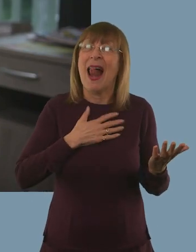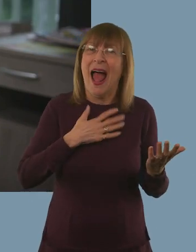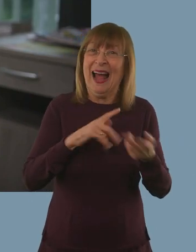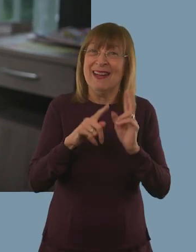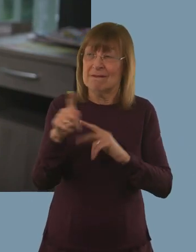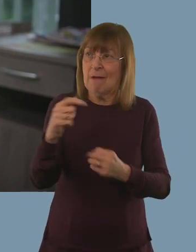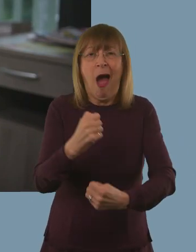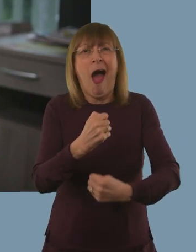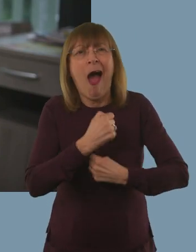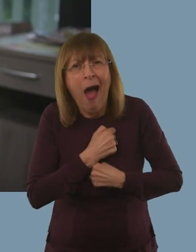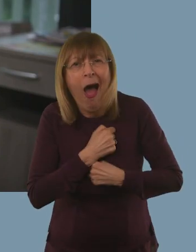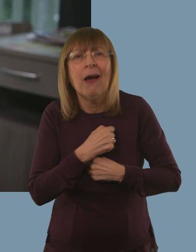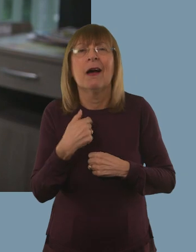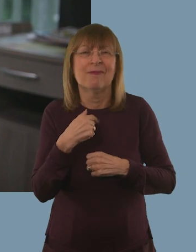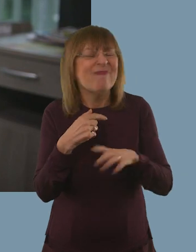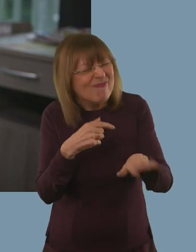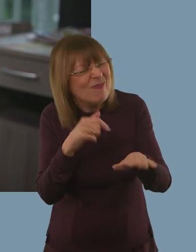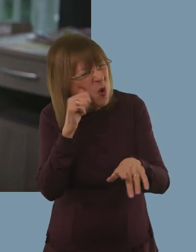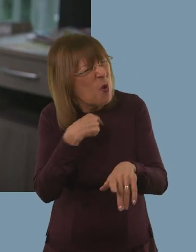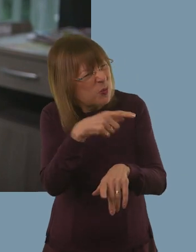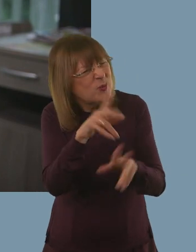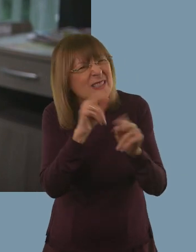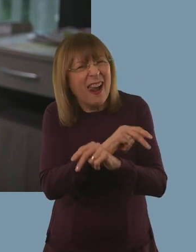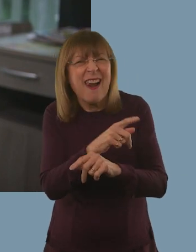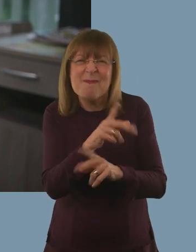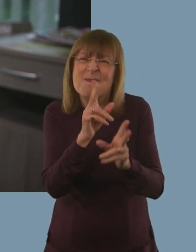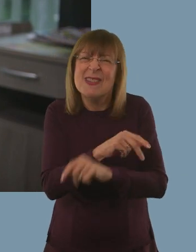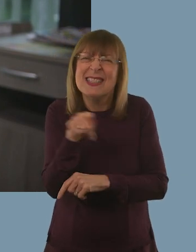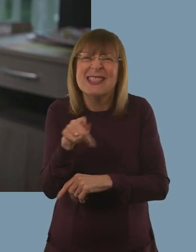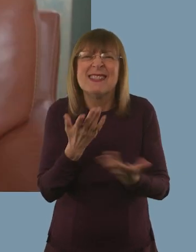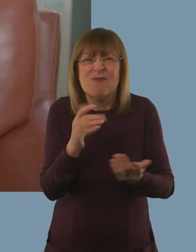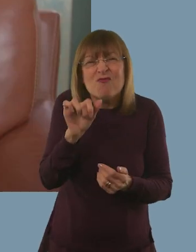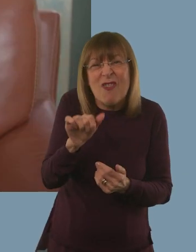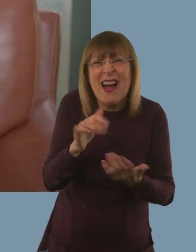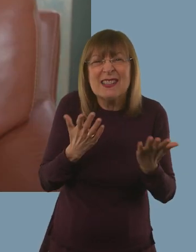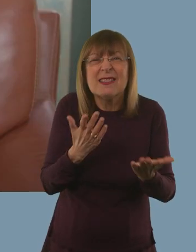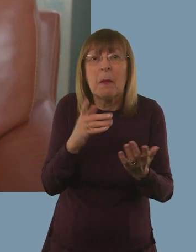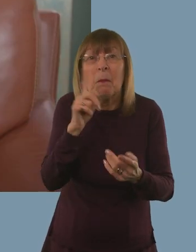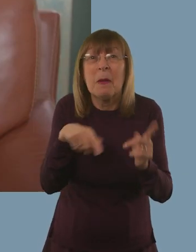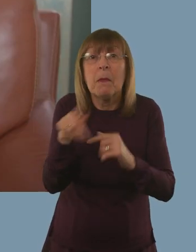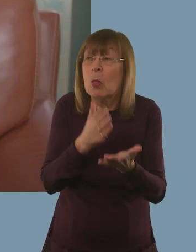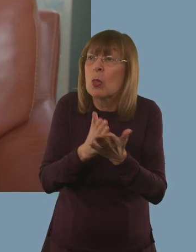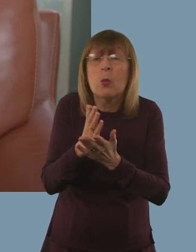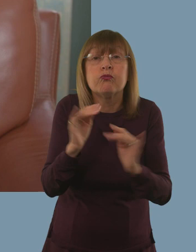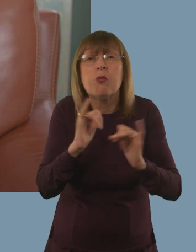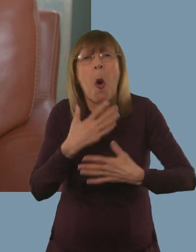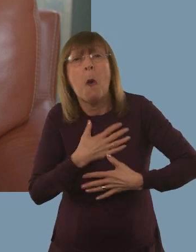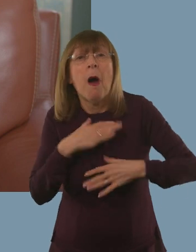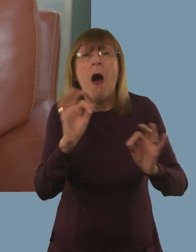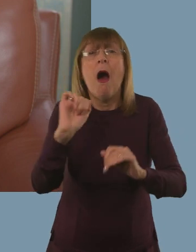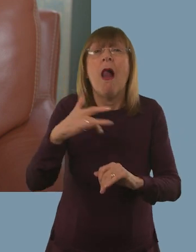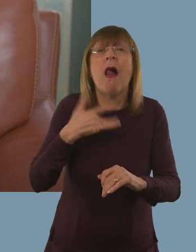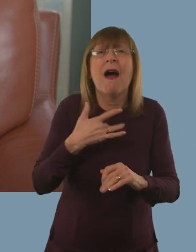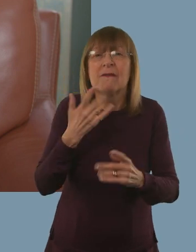just like it if they just give me a hug and say, I know you still miss him. If people haven't been through trauma in